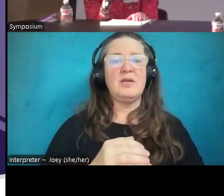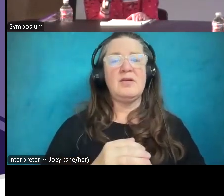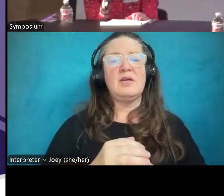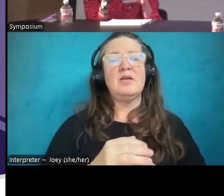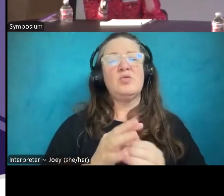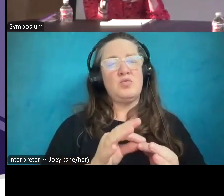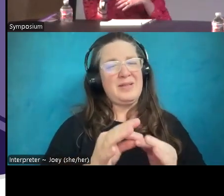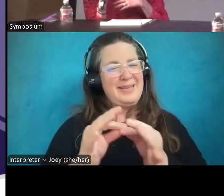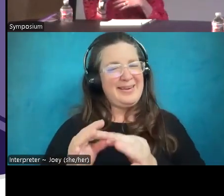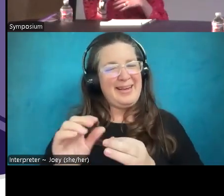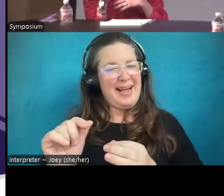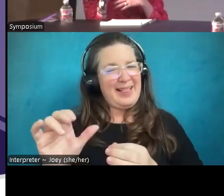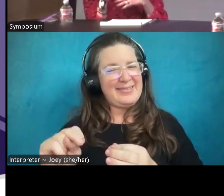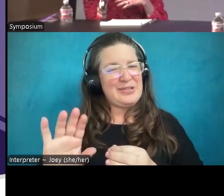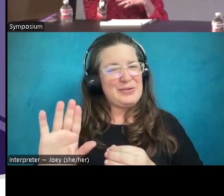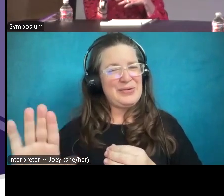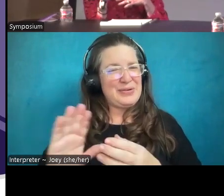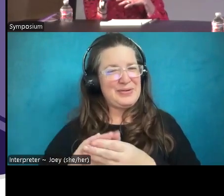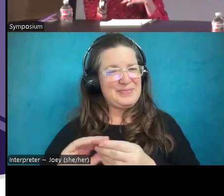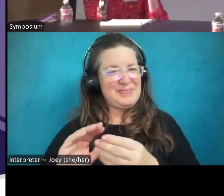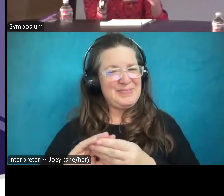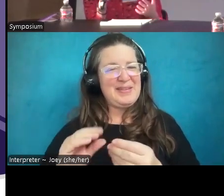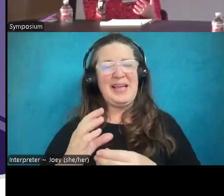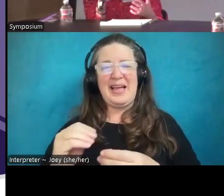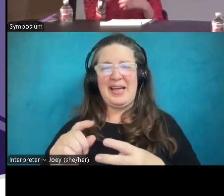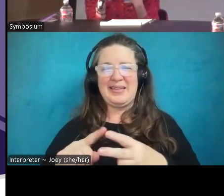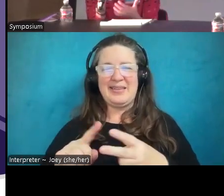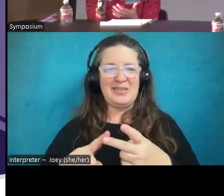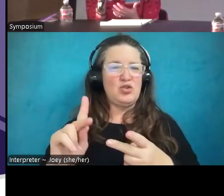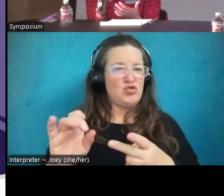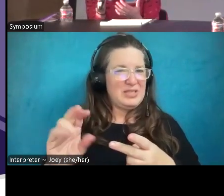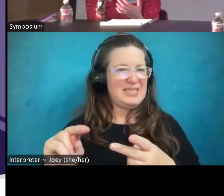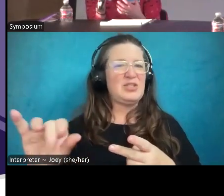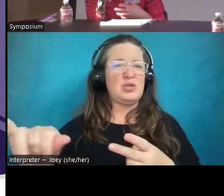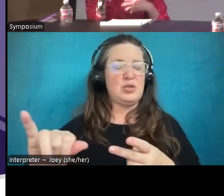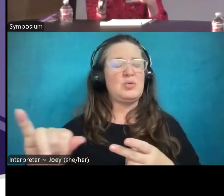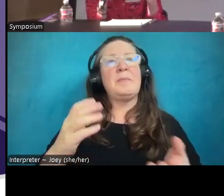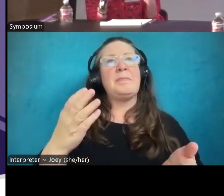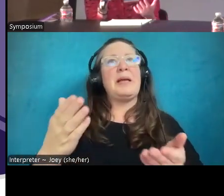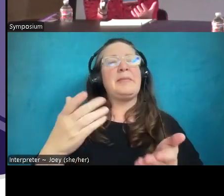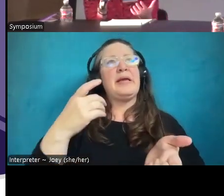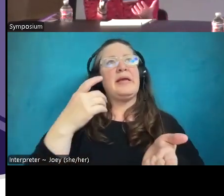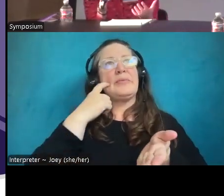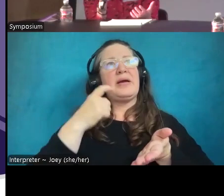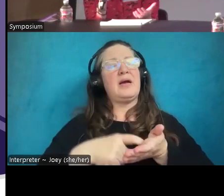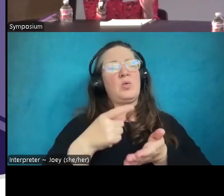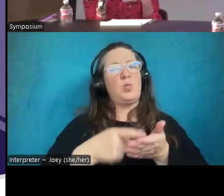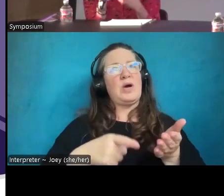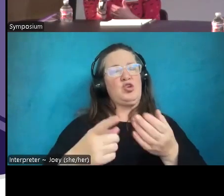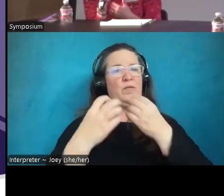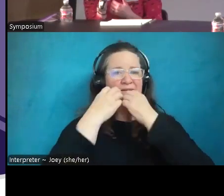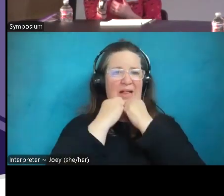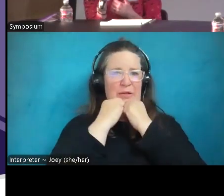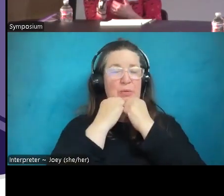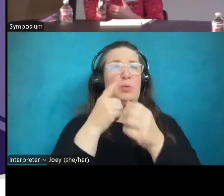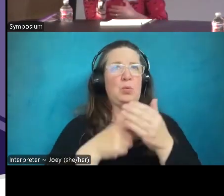Kristen as well. So maybe using your values, so identifying what's important to you, what you value doing, and using